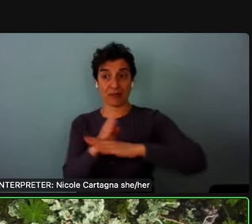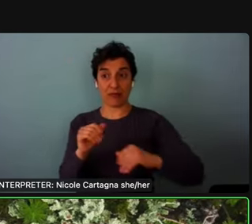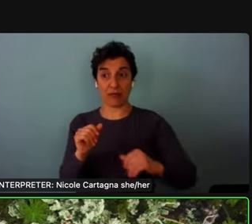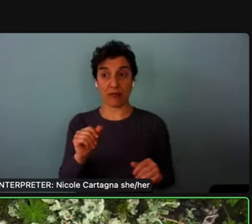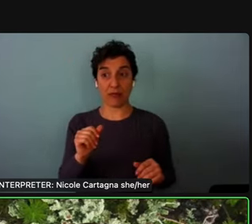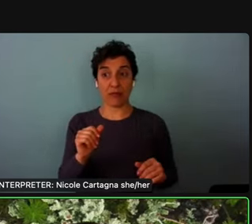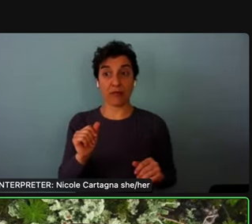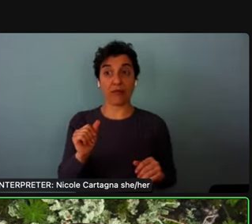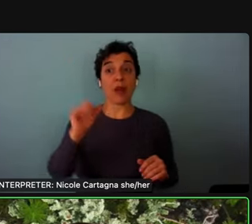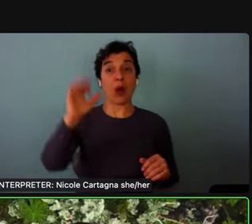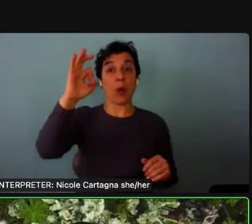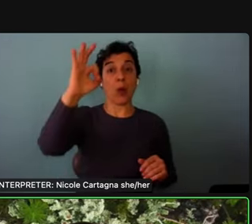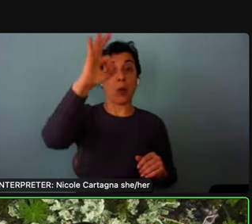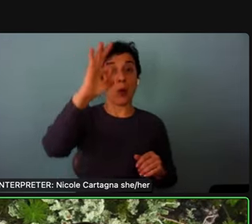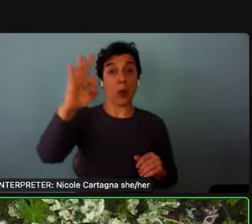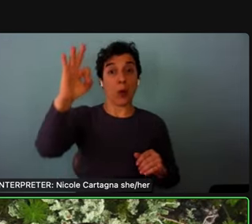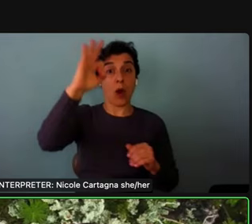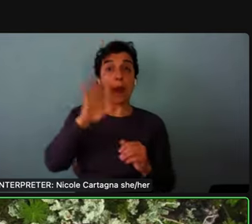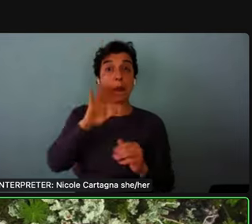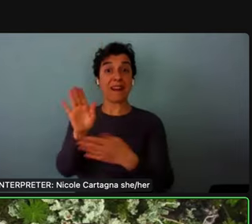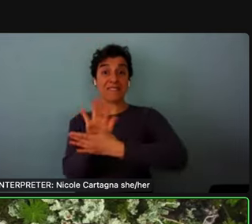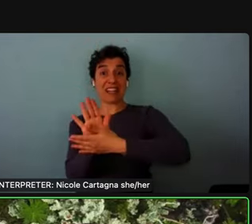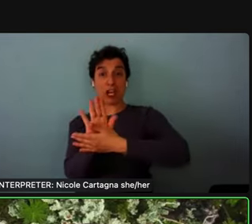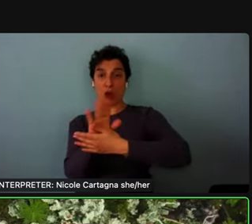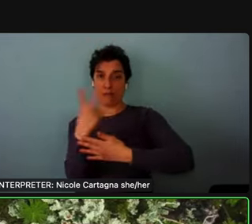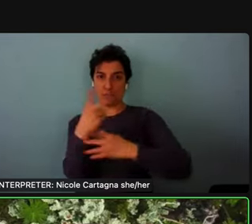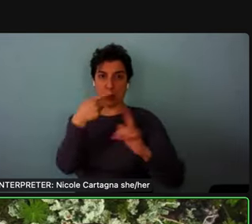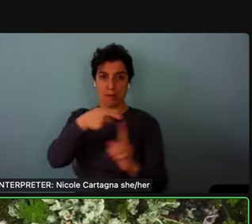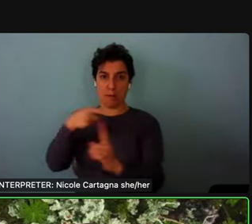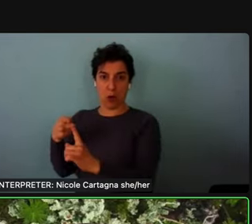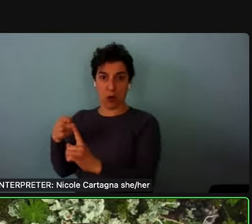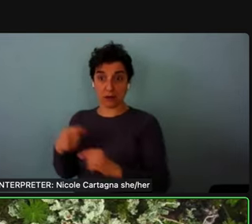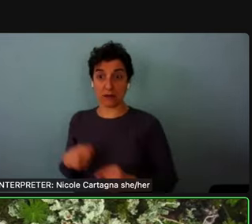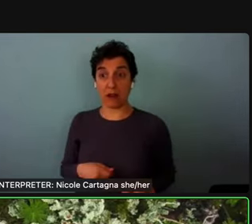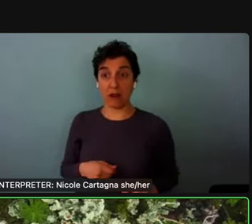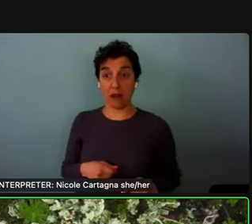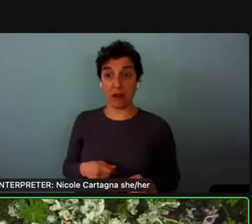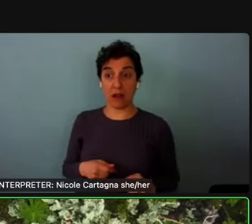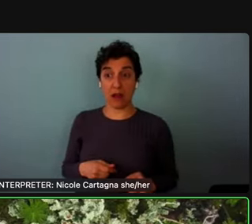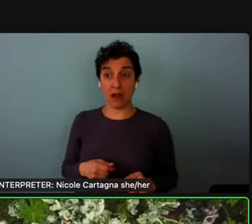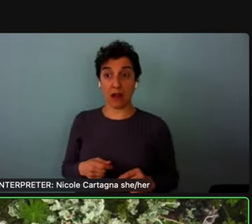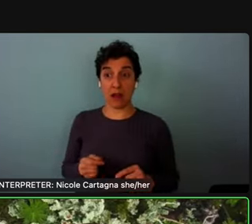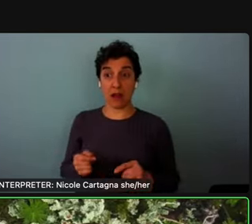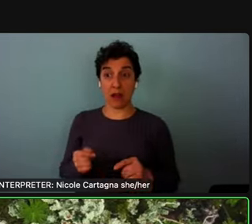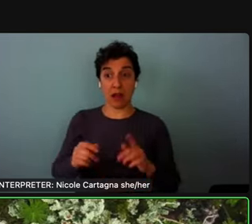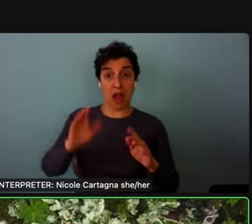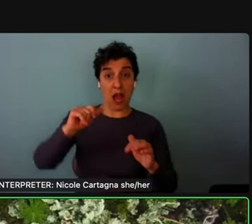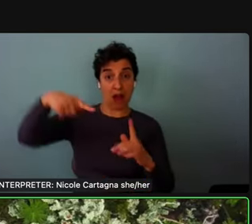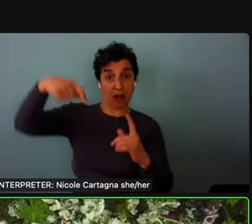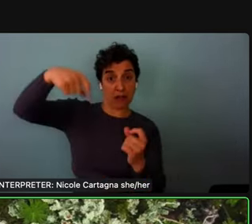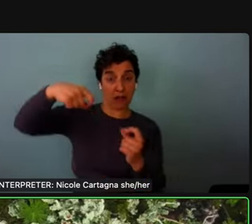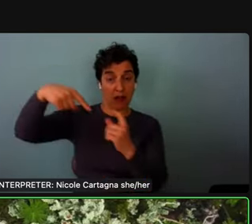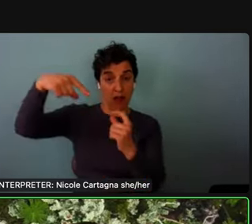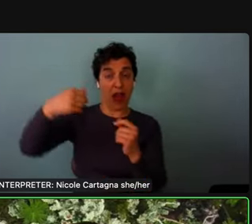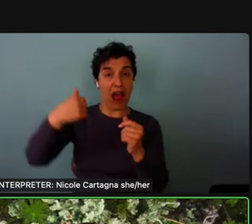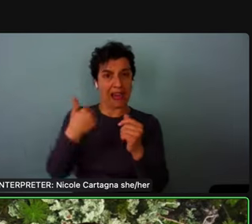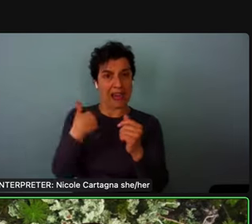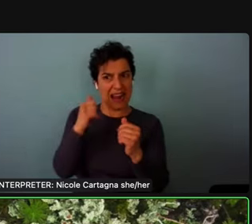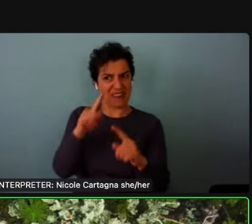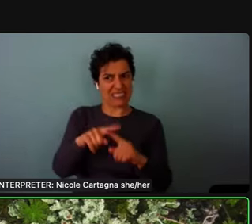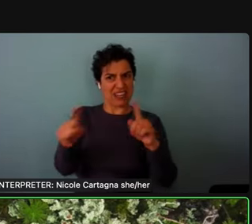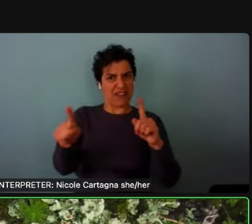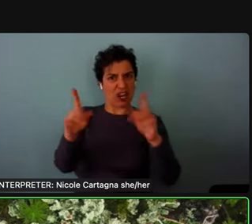There are two points to this video. The first is that adjacent association cortex can have very different connectivity